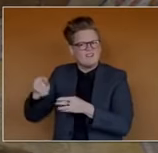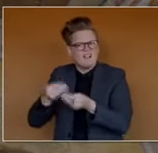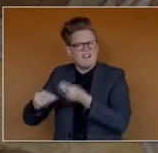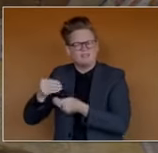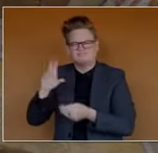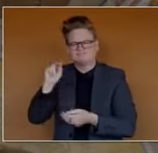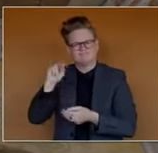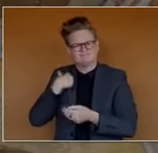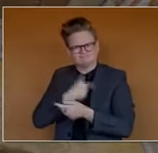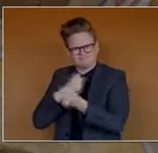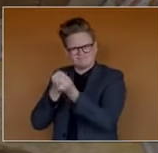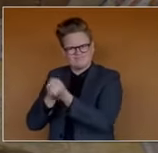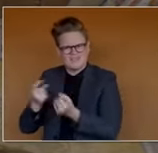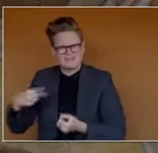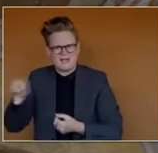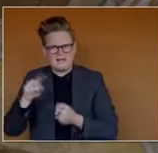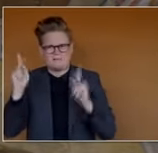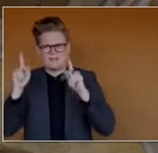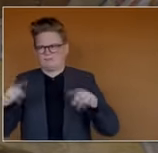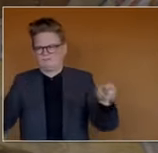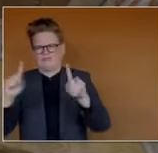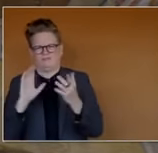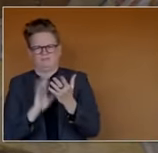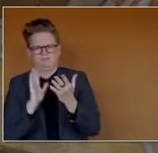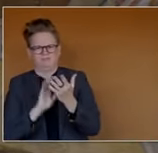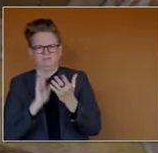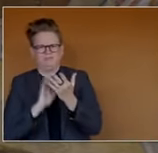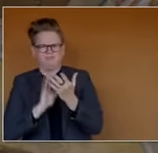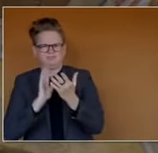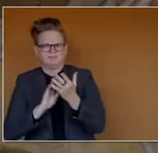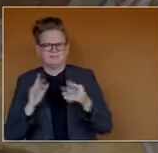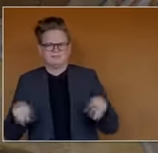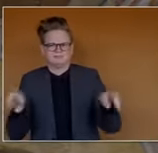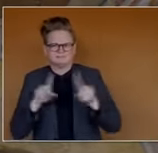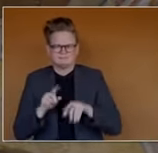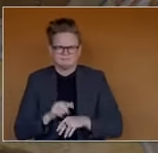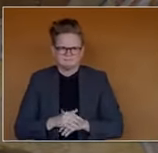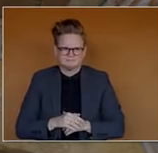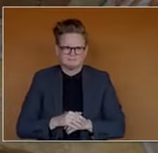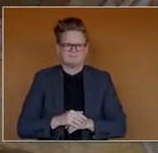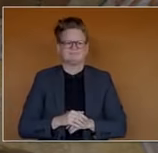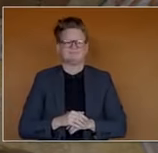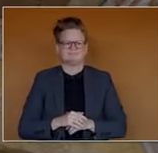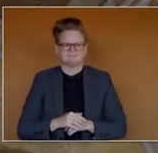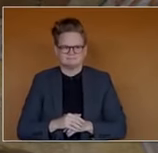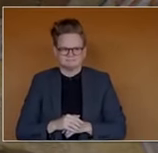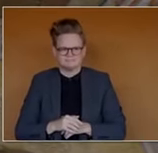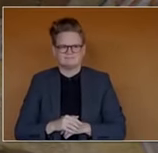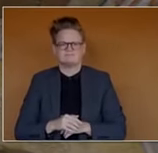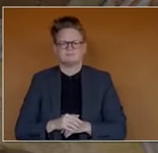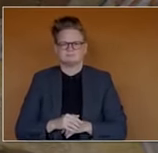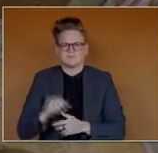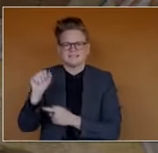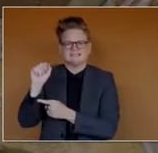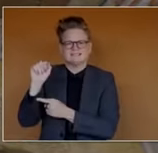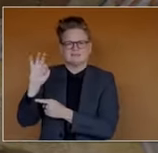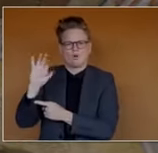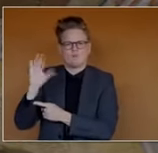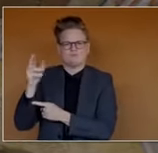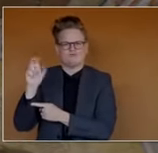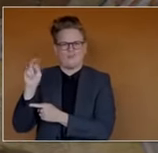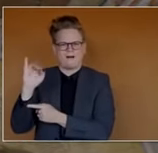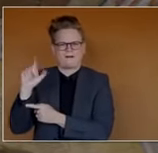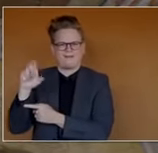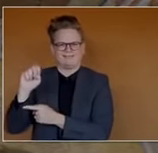Hi, Governor. Alexi Costa from the San Francisco Chronicle. I'm going to make this a trend and also ask a two-part question.